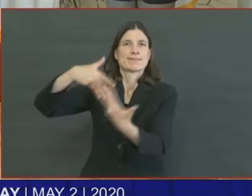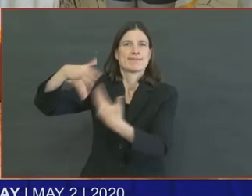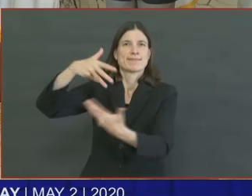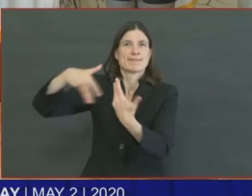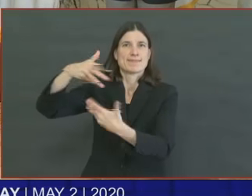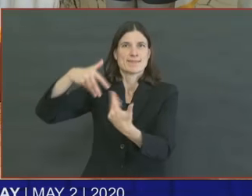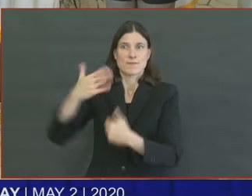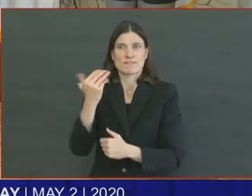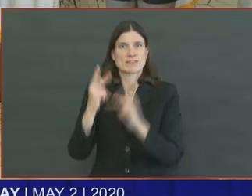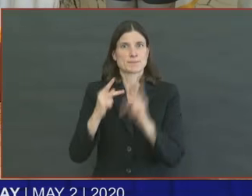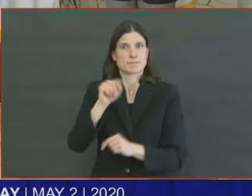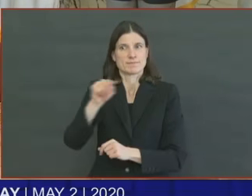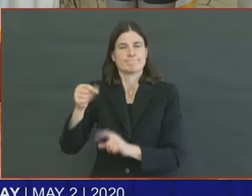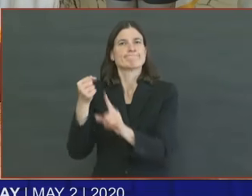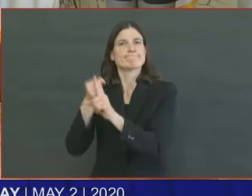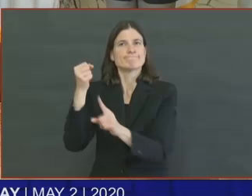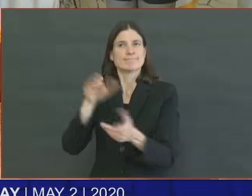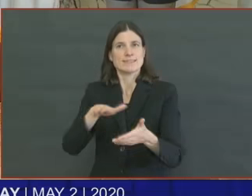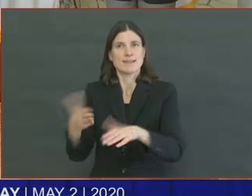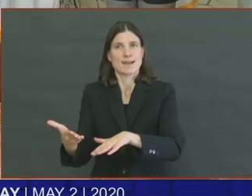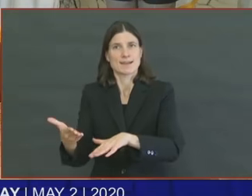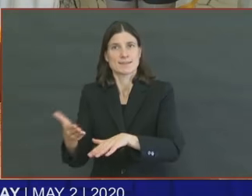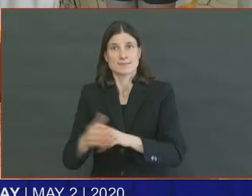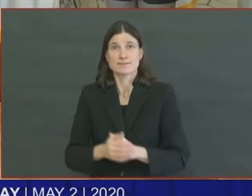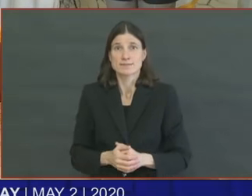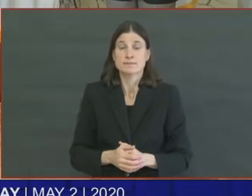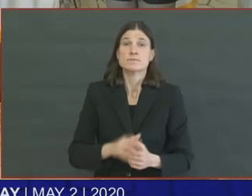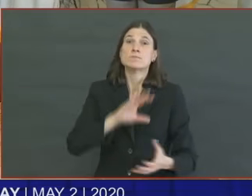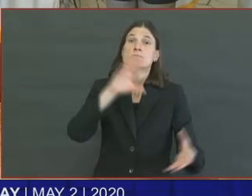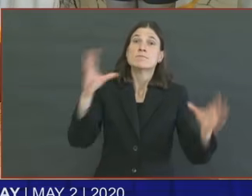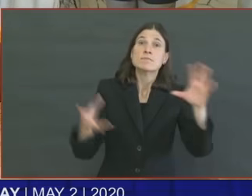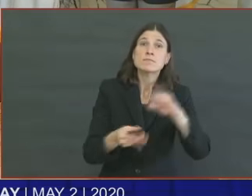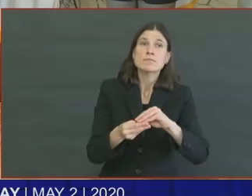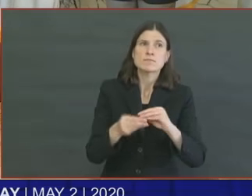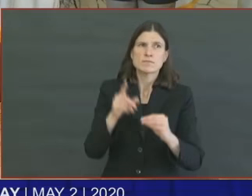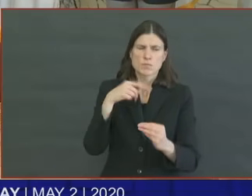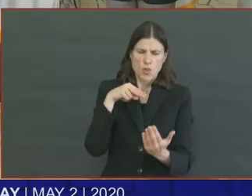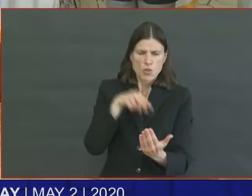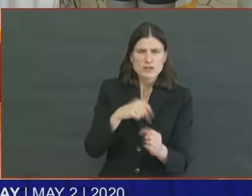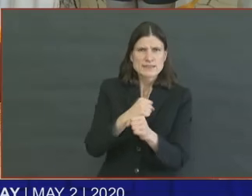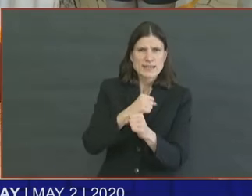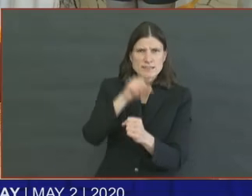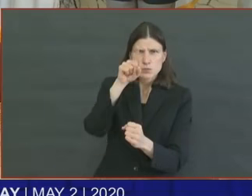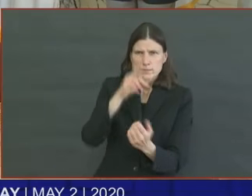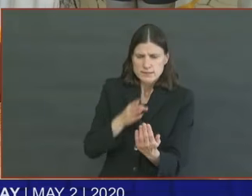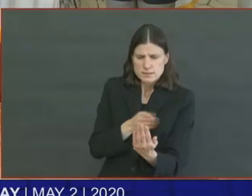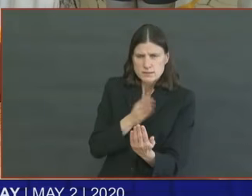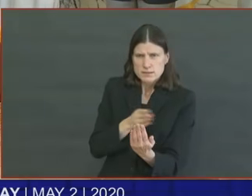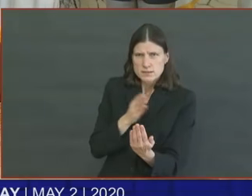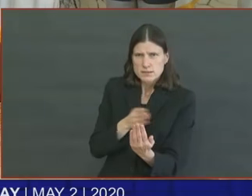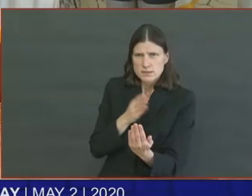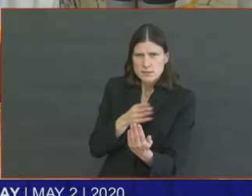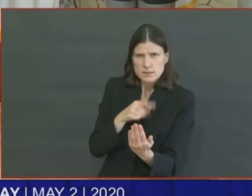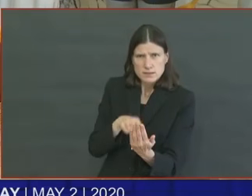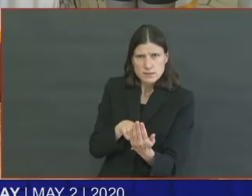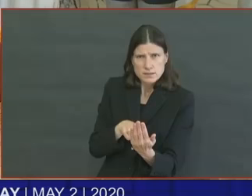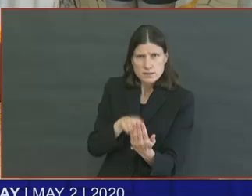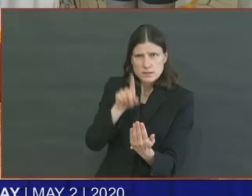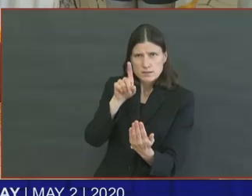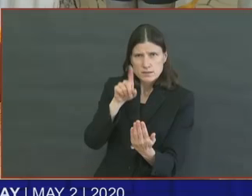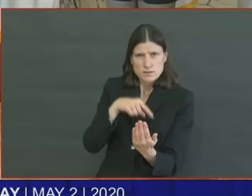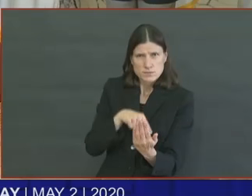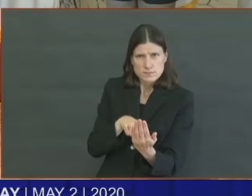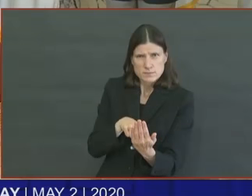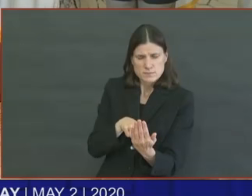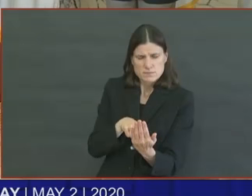regarding overall deaths among nursing homes, I will be able to share that by